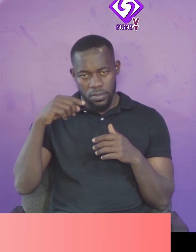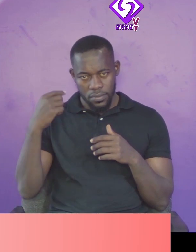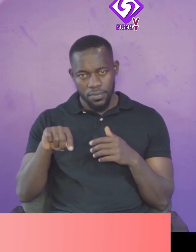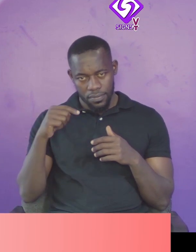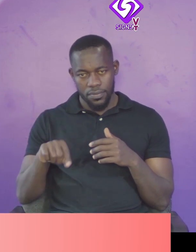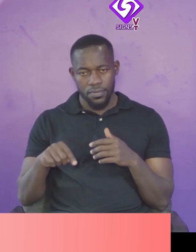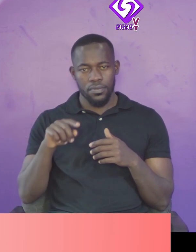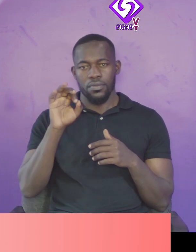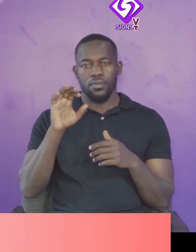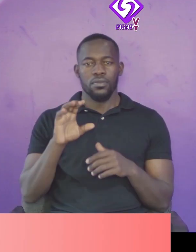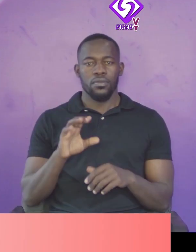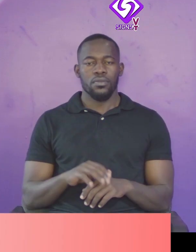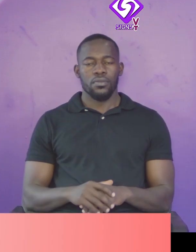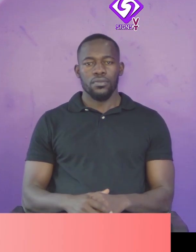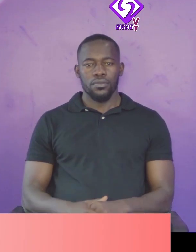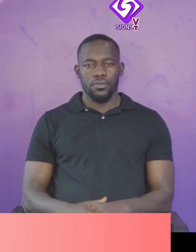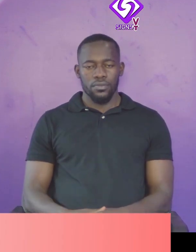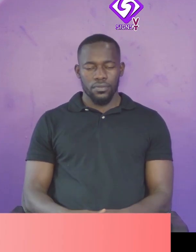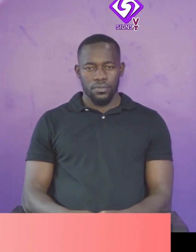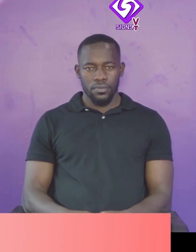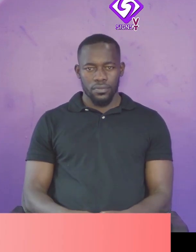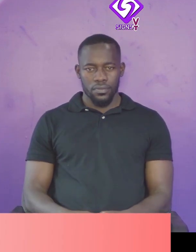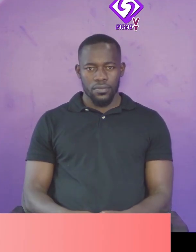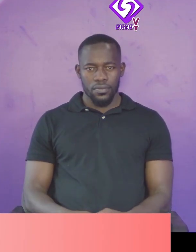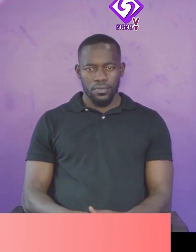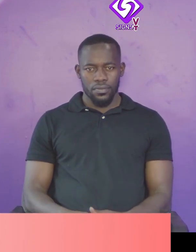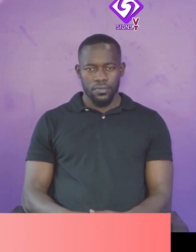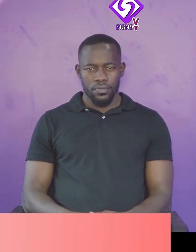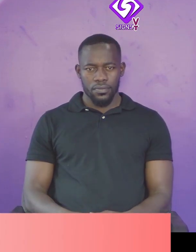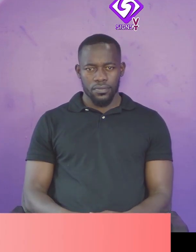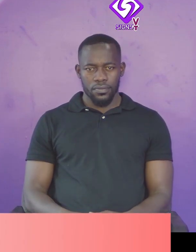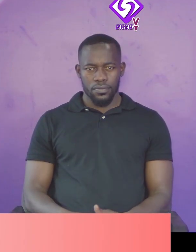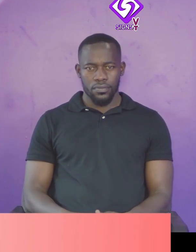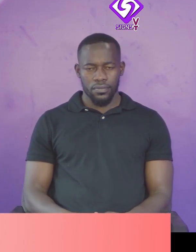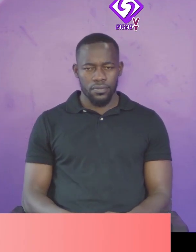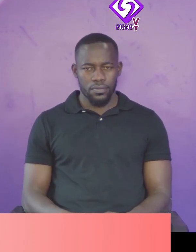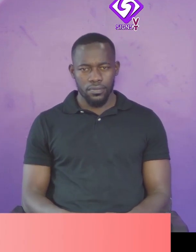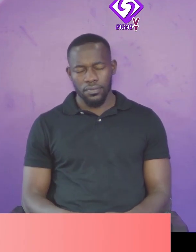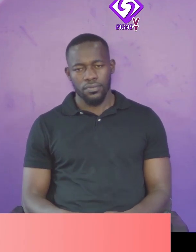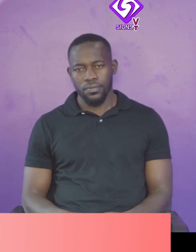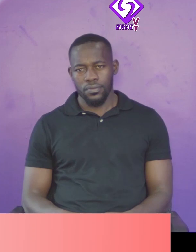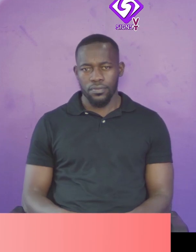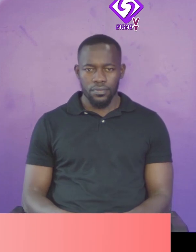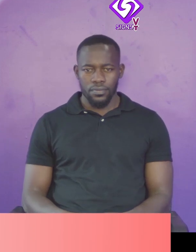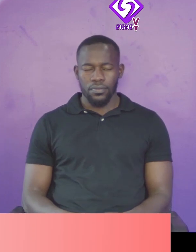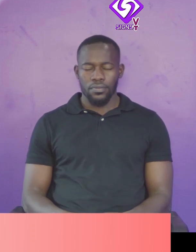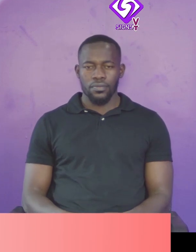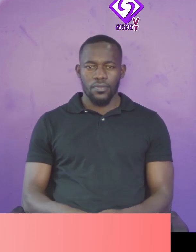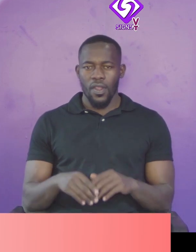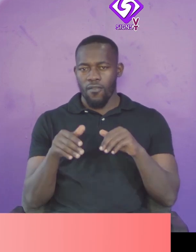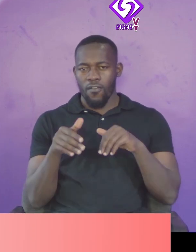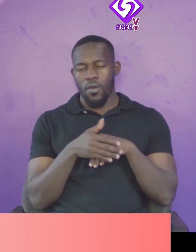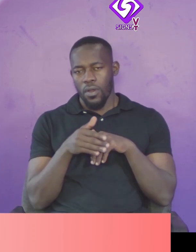And that is according to your wish. Yes, not but my wish. You know, not my wish. Mololo, sometimes I tell you, in